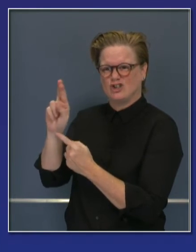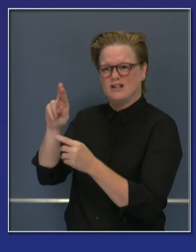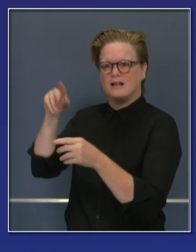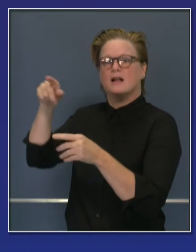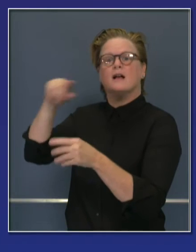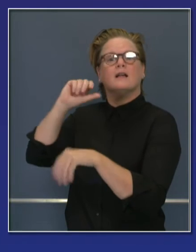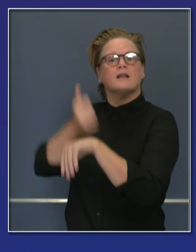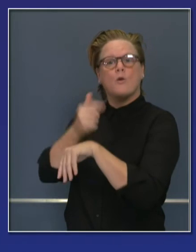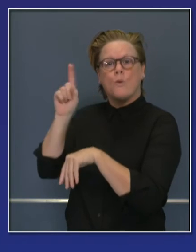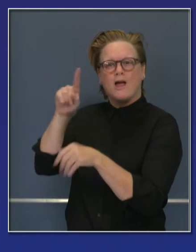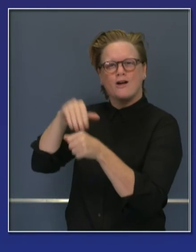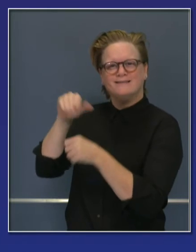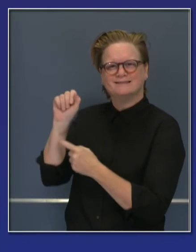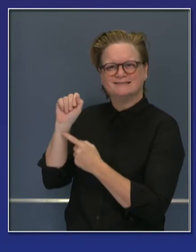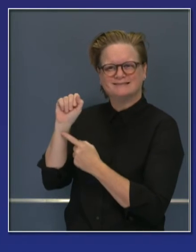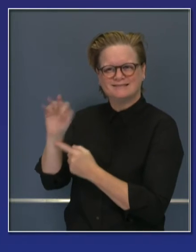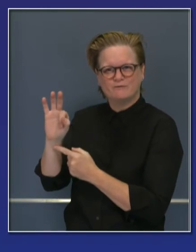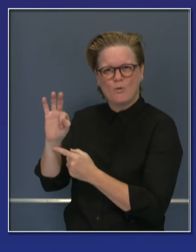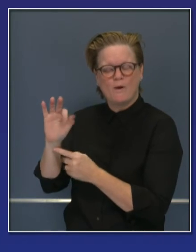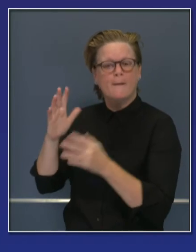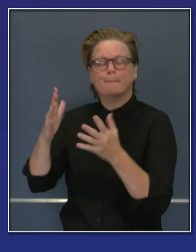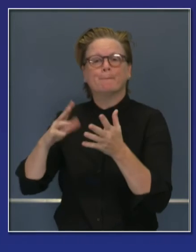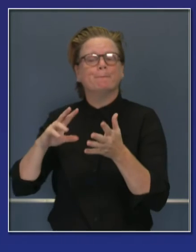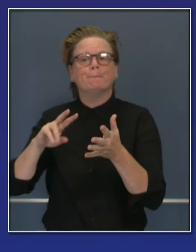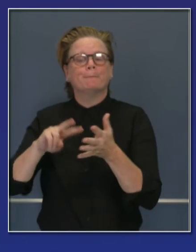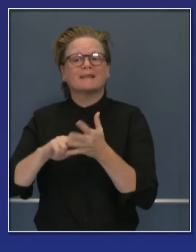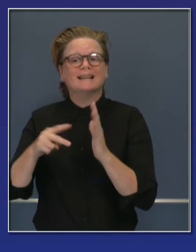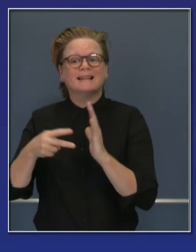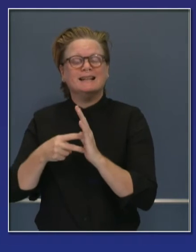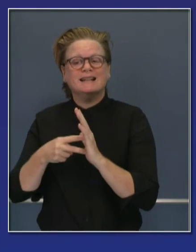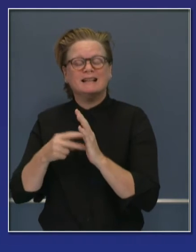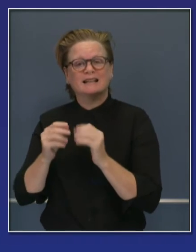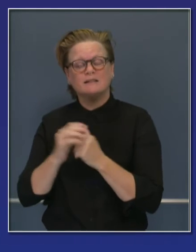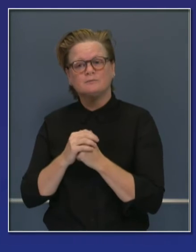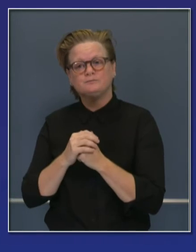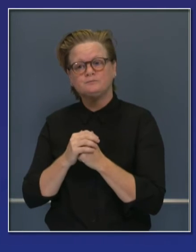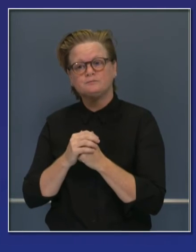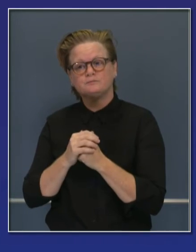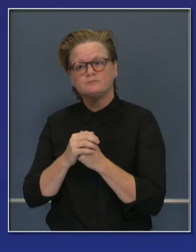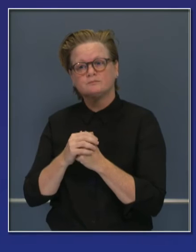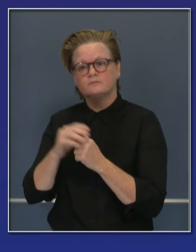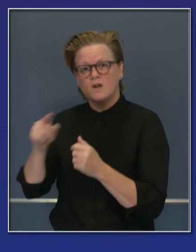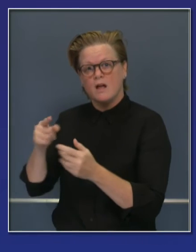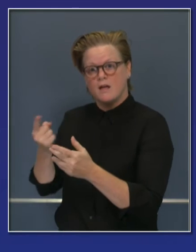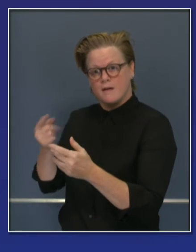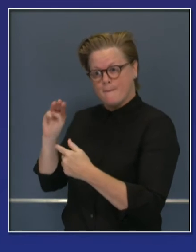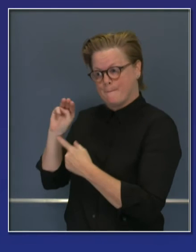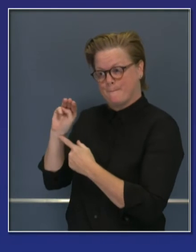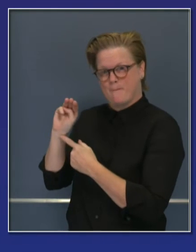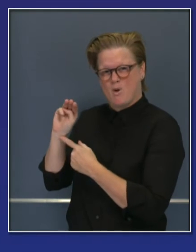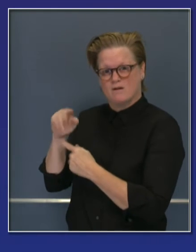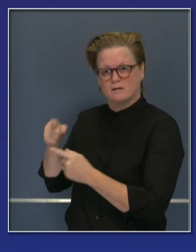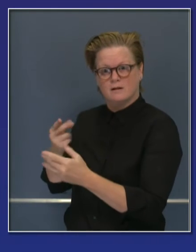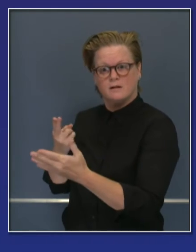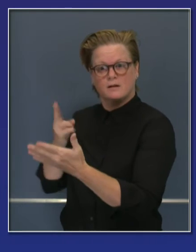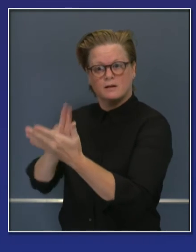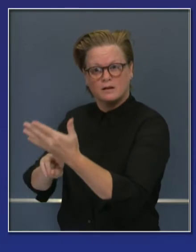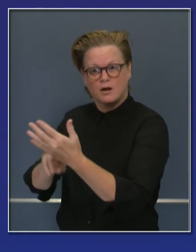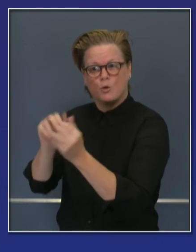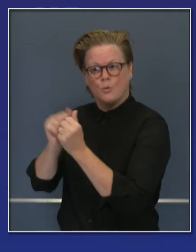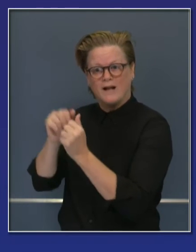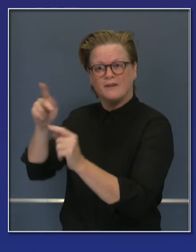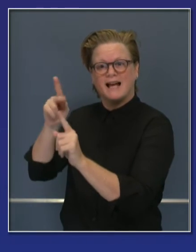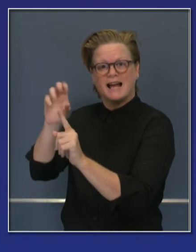at scale, and they're the intermediary we're working directly with that's working with Moderna on their distribution plan.